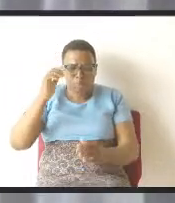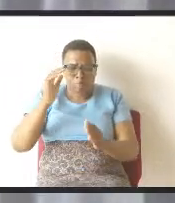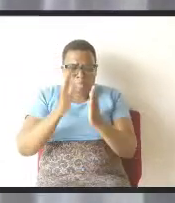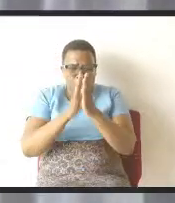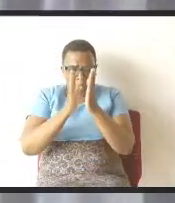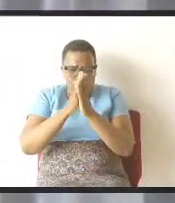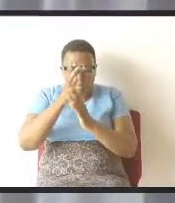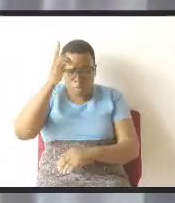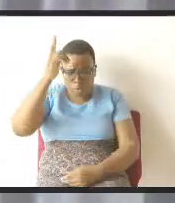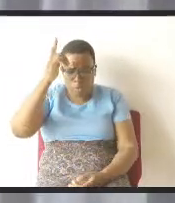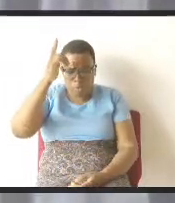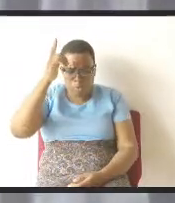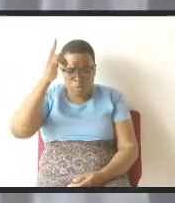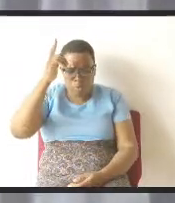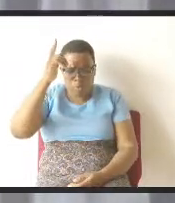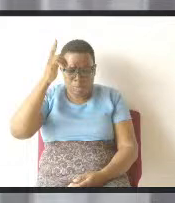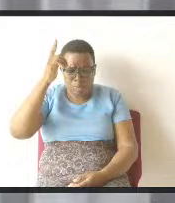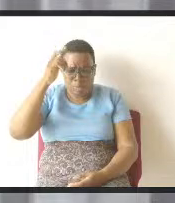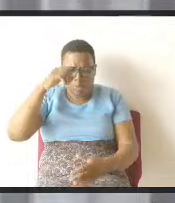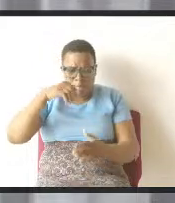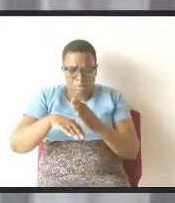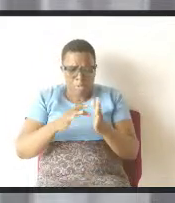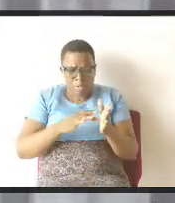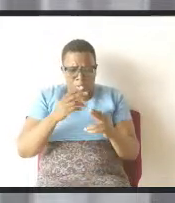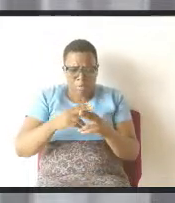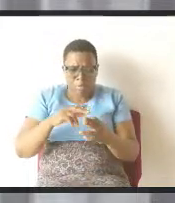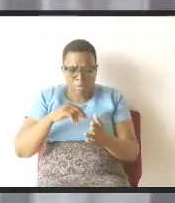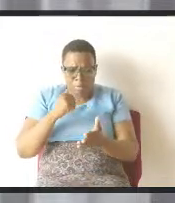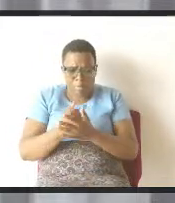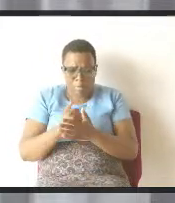you. In Jesus' name.